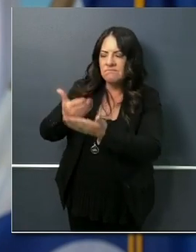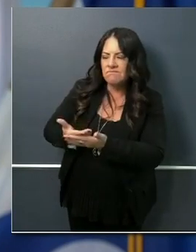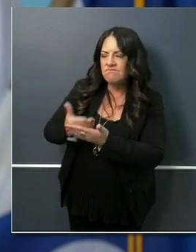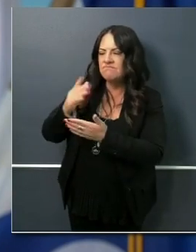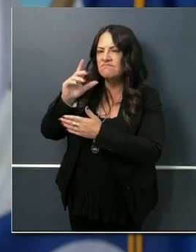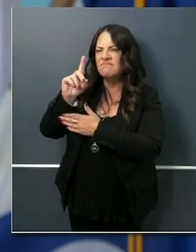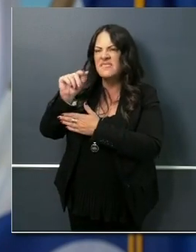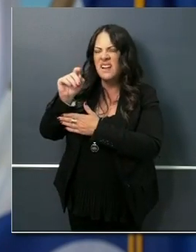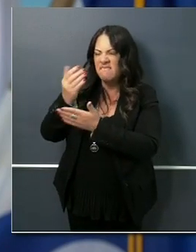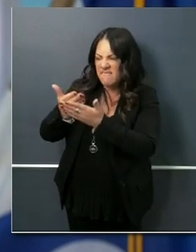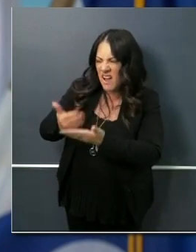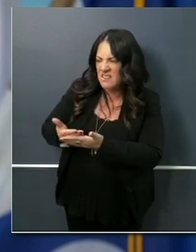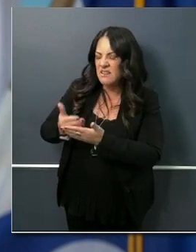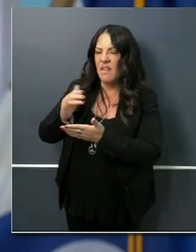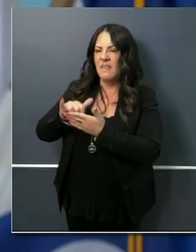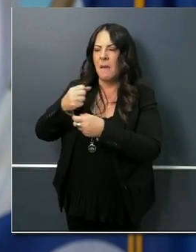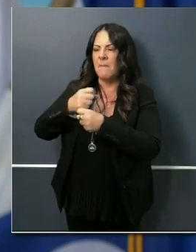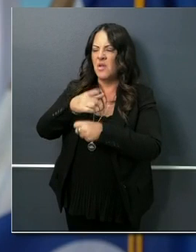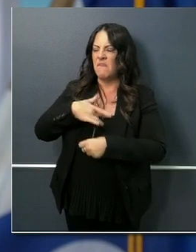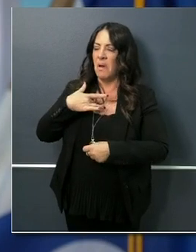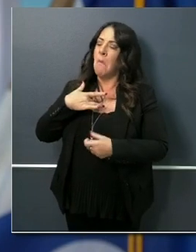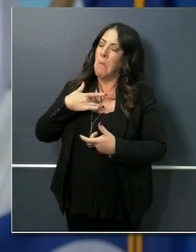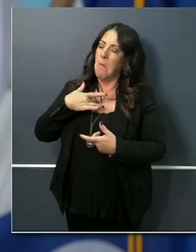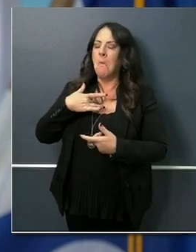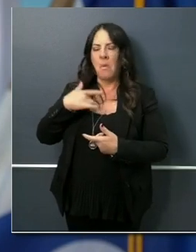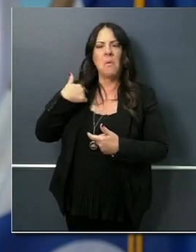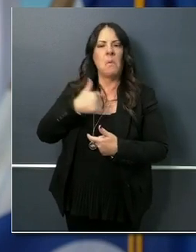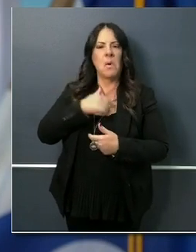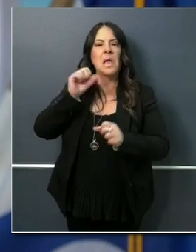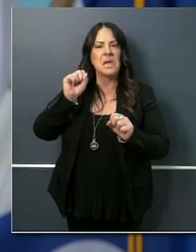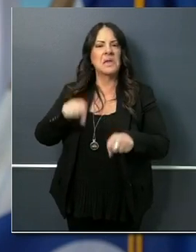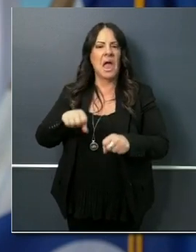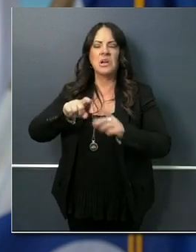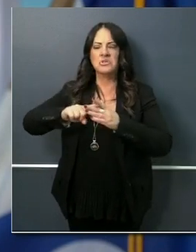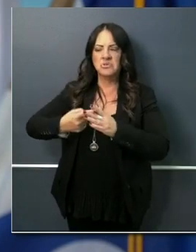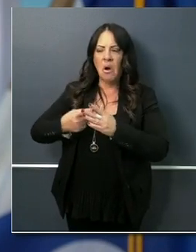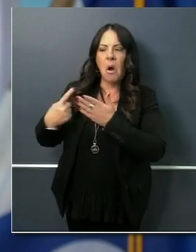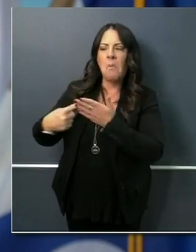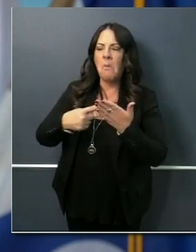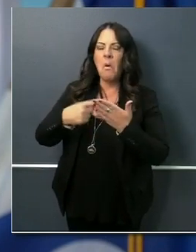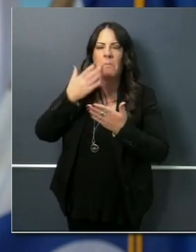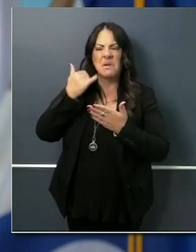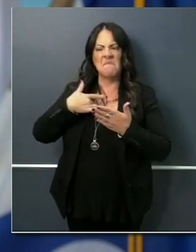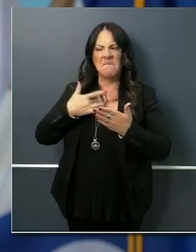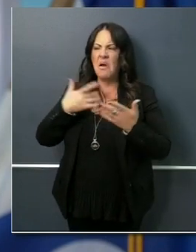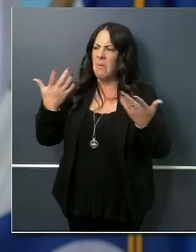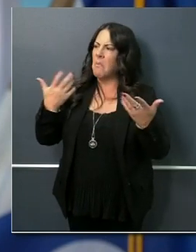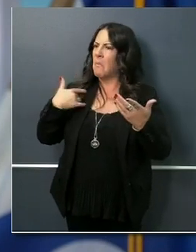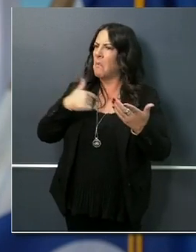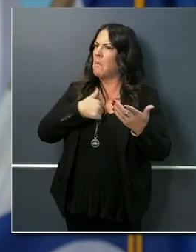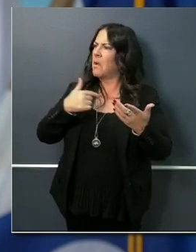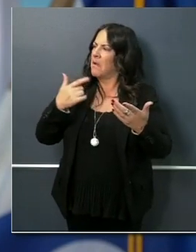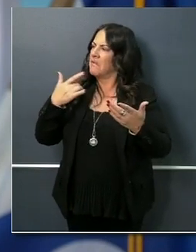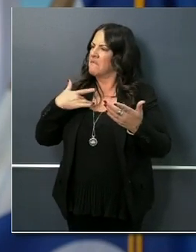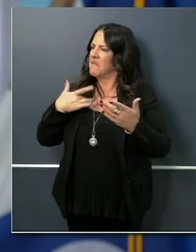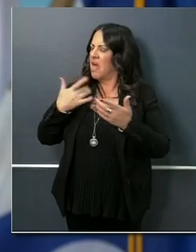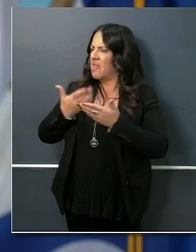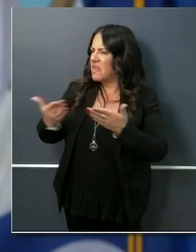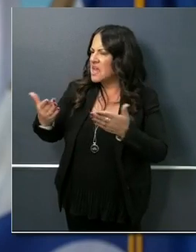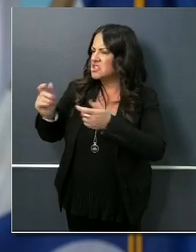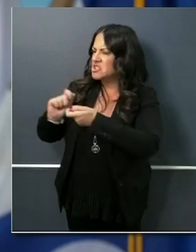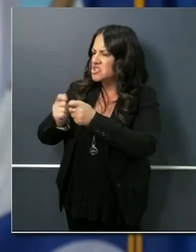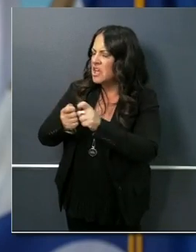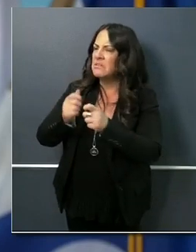that made you feel we've reached the point where we can start having this discussion now about emerging from the